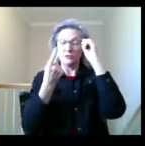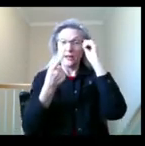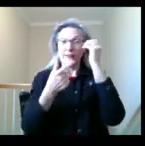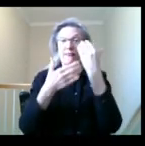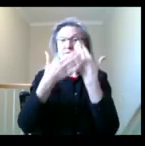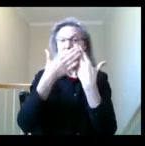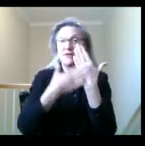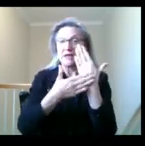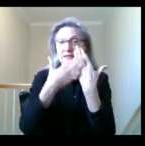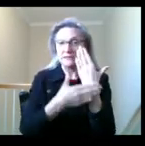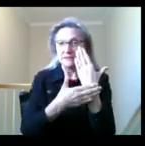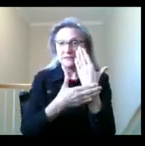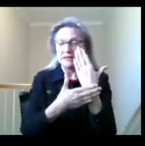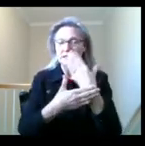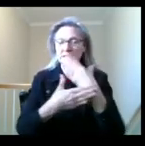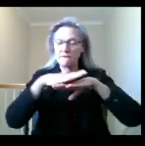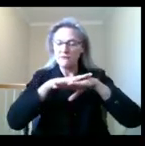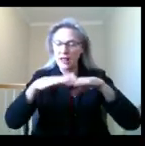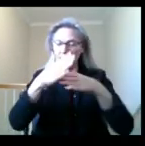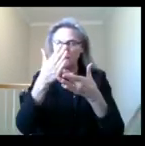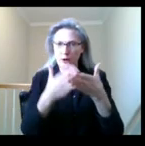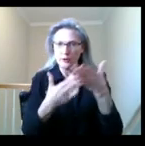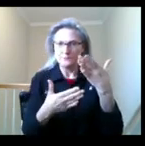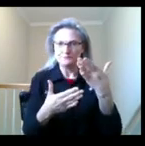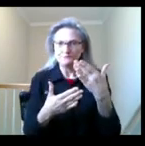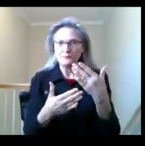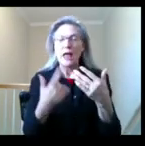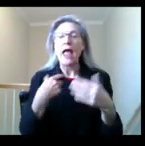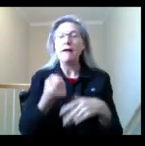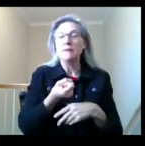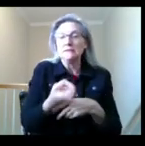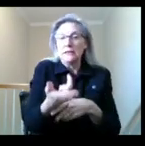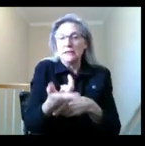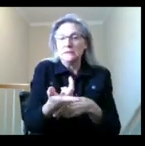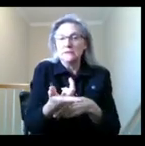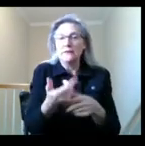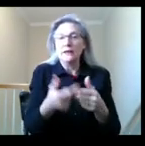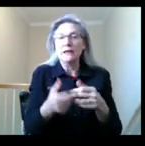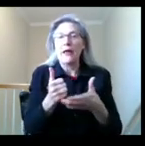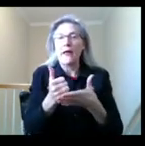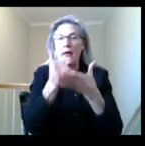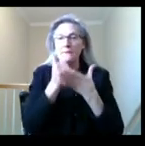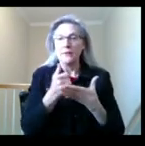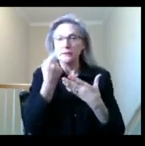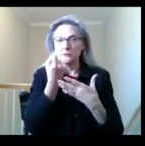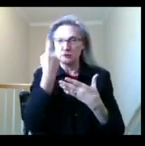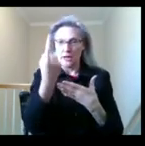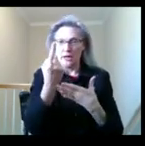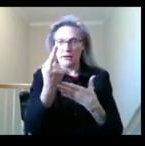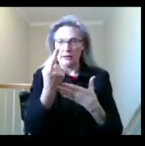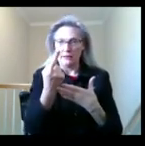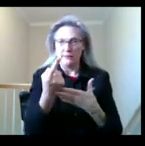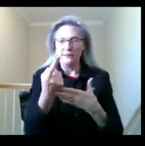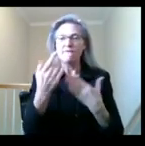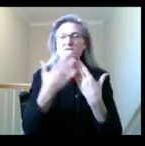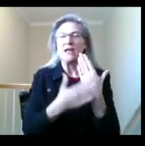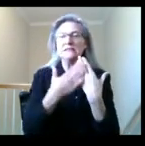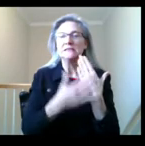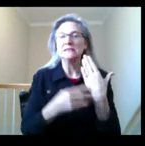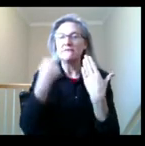faces, that's the flat part. So I actually have my dice here, and this can help me understand the